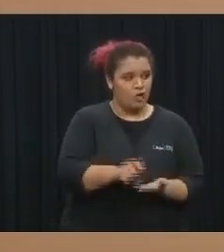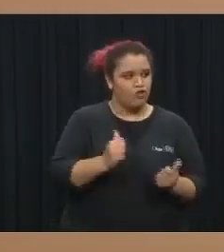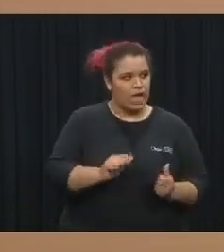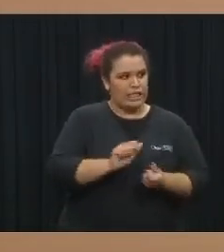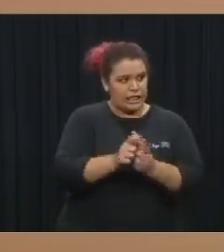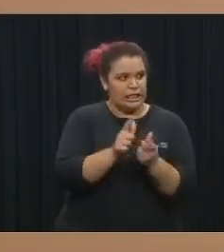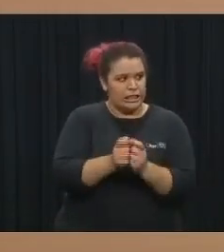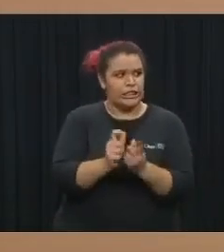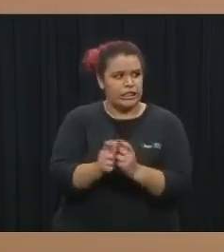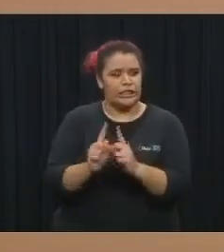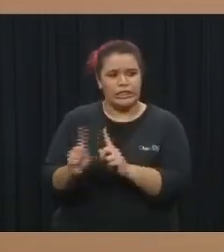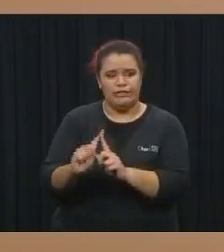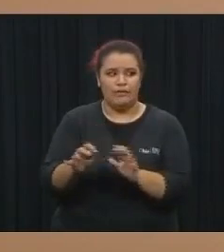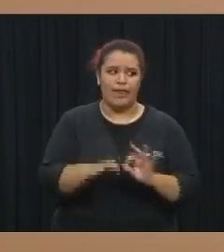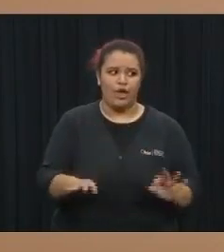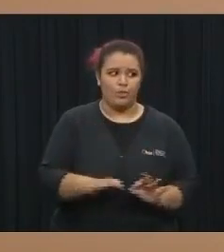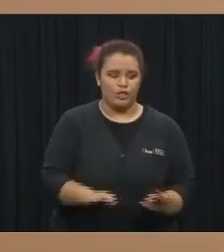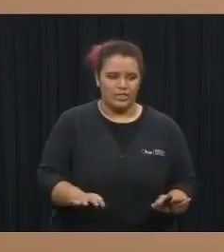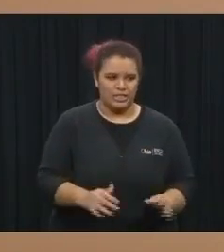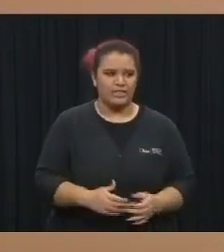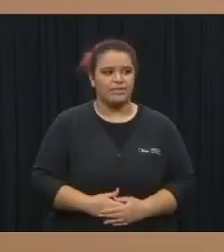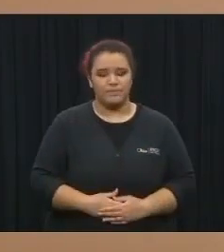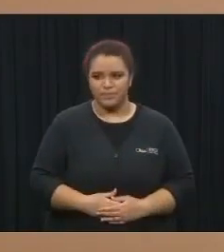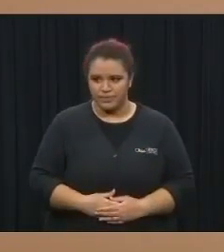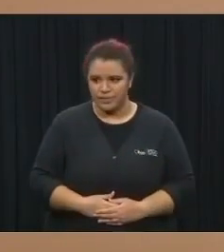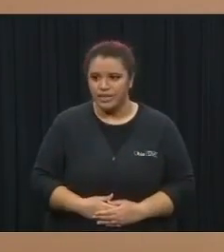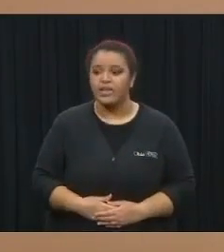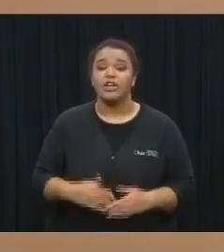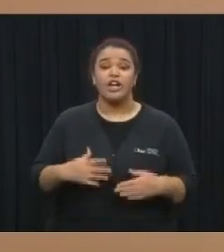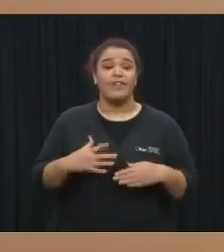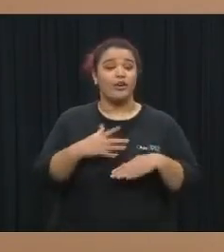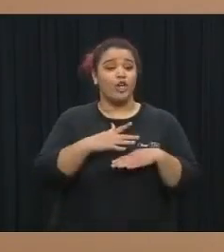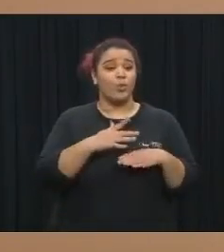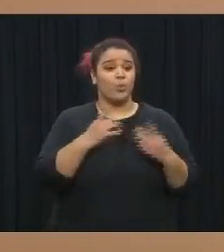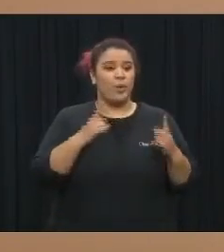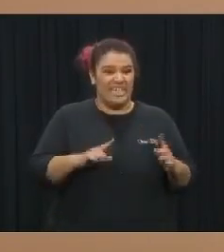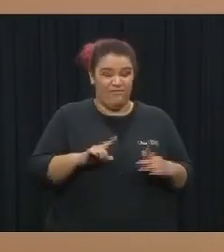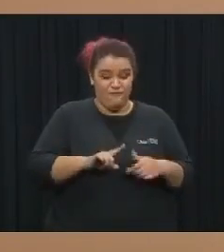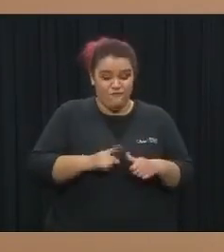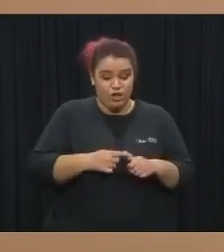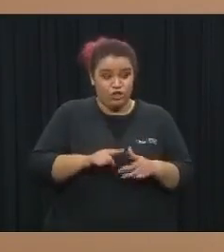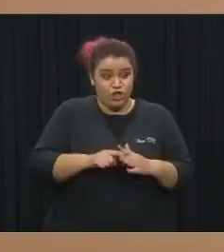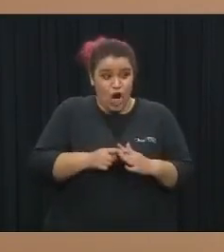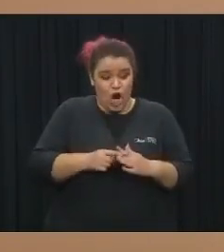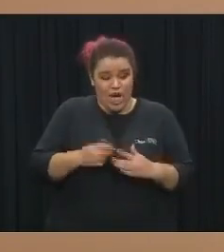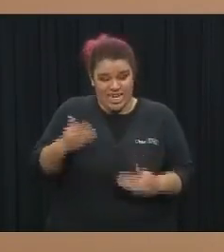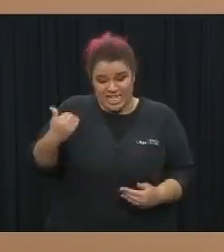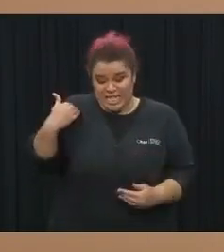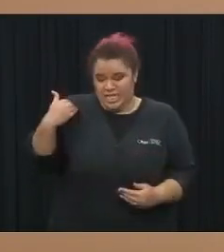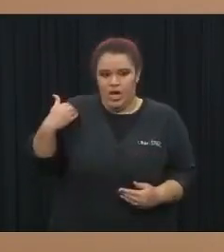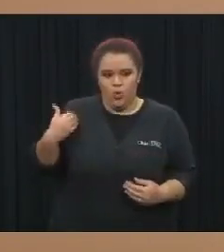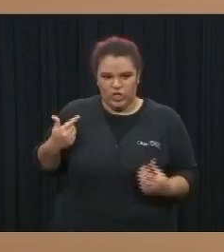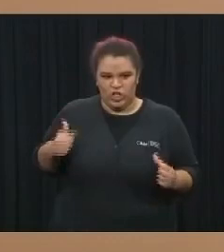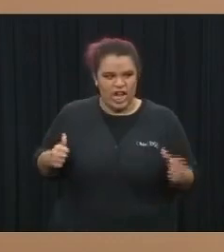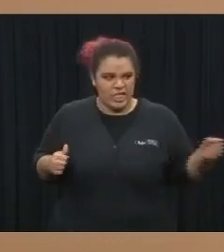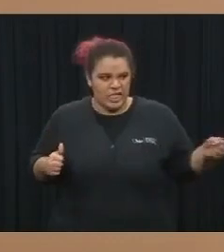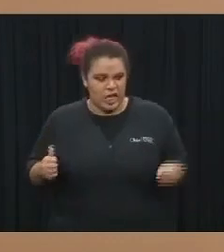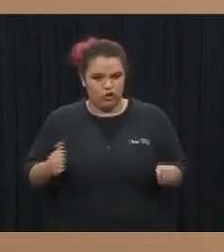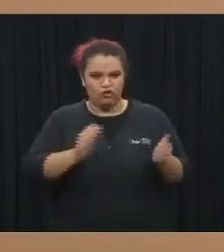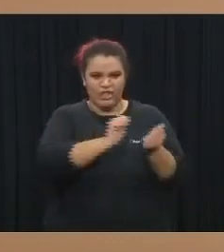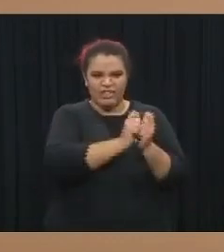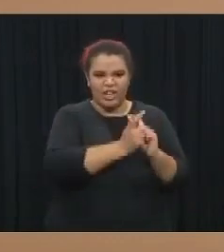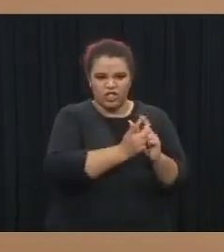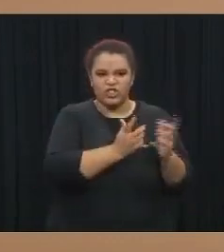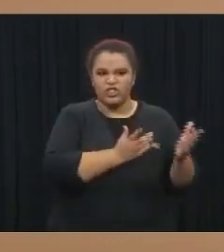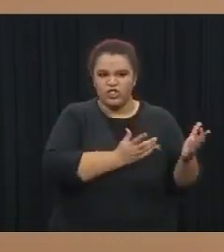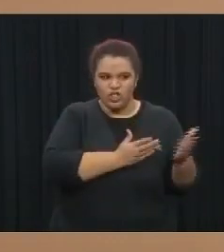in the process, we actually engaged a translation service, and we're also working with colleagues and folks who are very tied into some